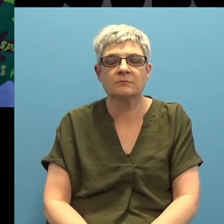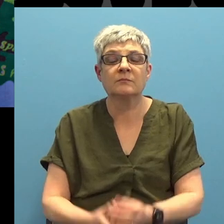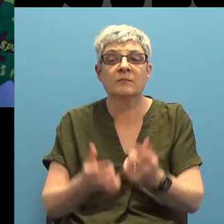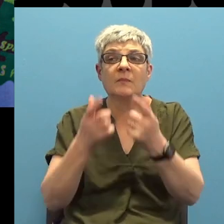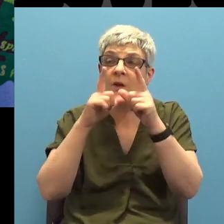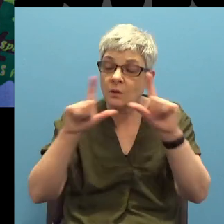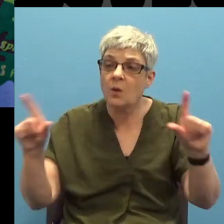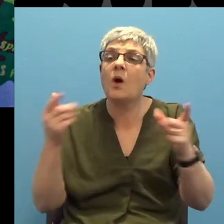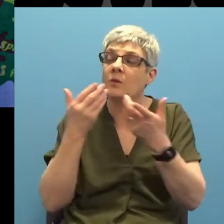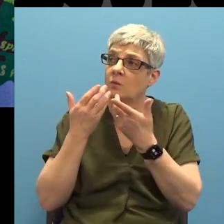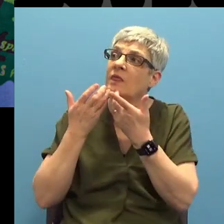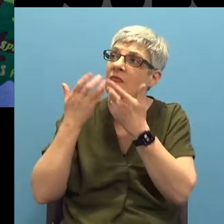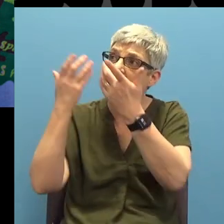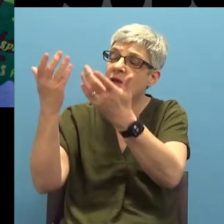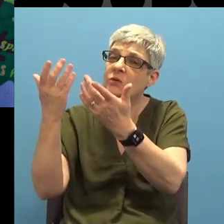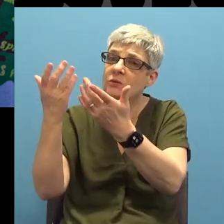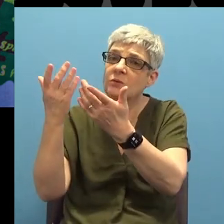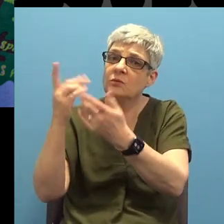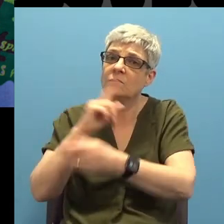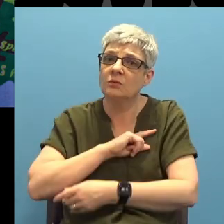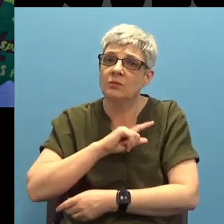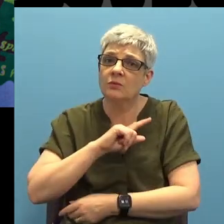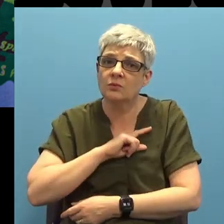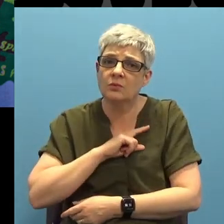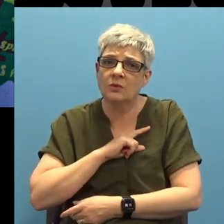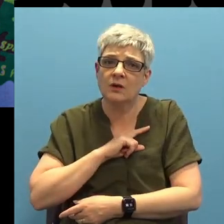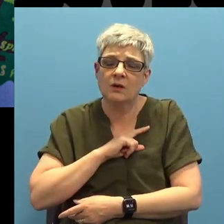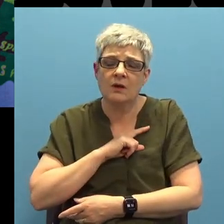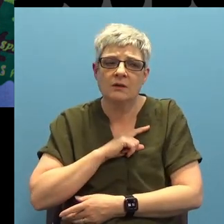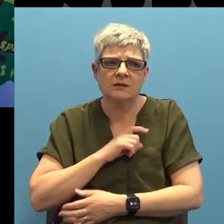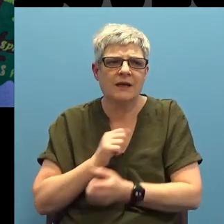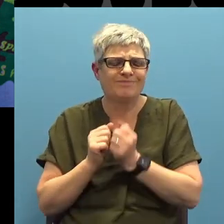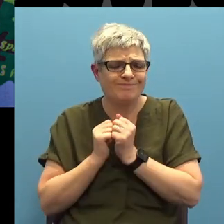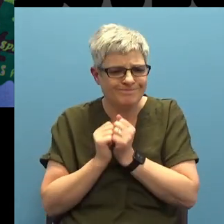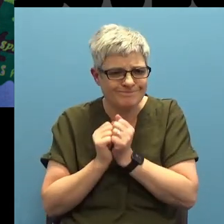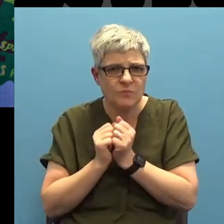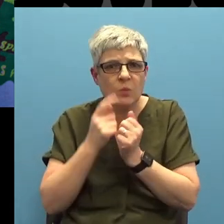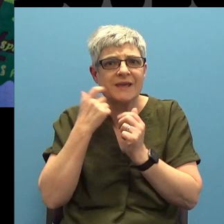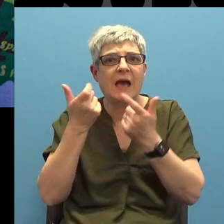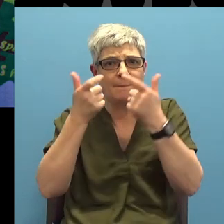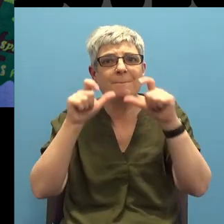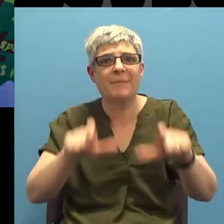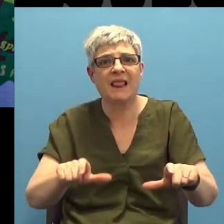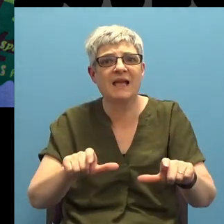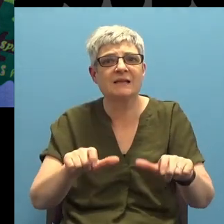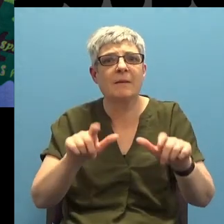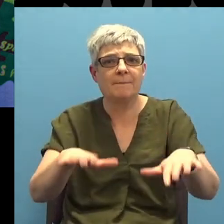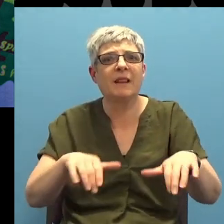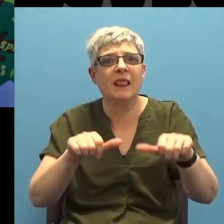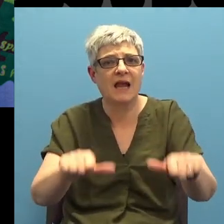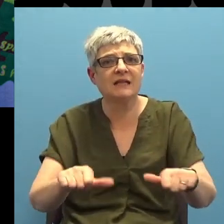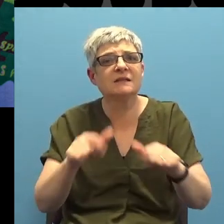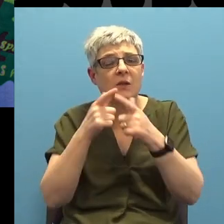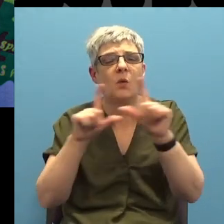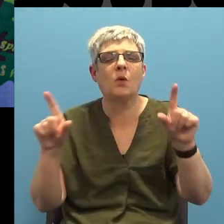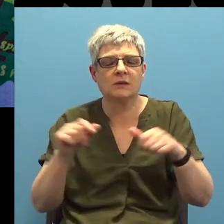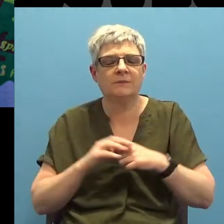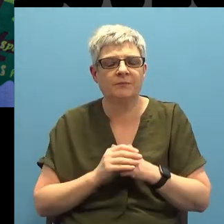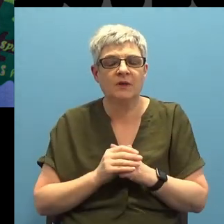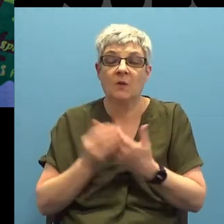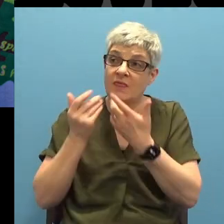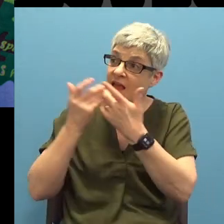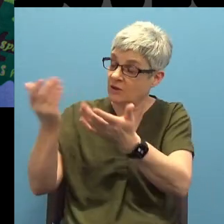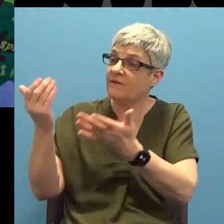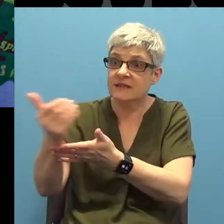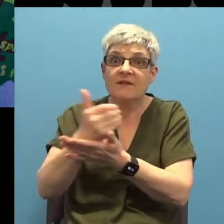Lord, we thank you for the huge privilege it is that we might bless the Lord. We thank you for